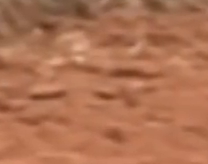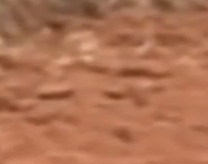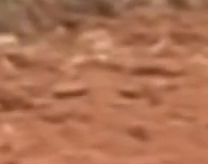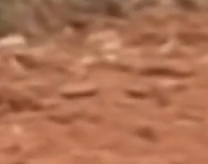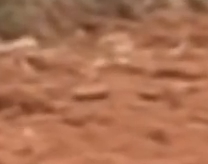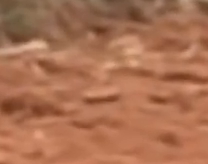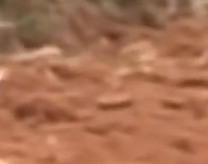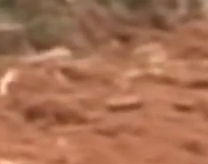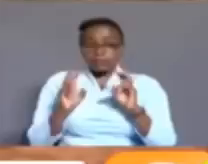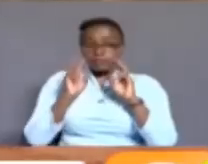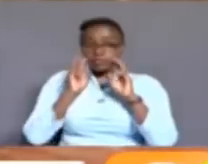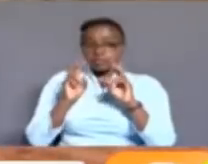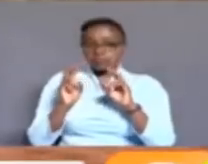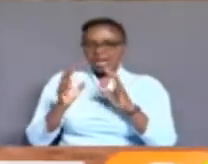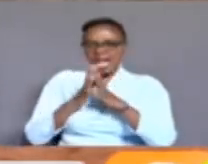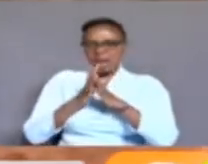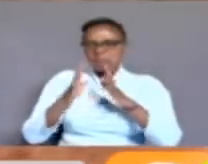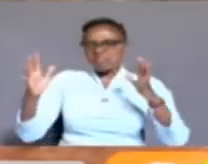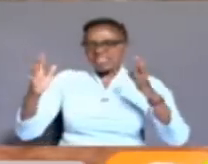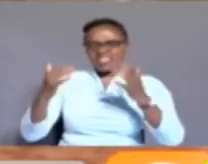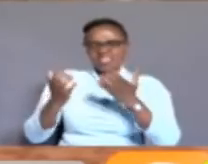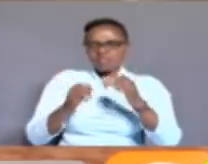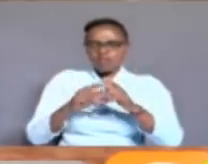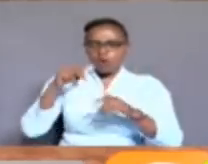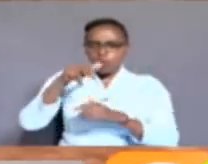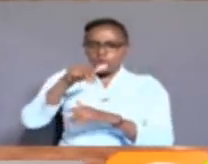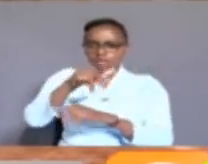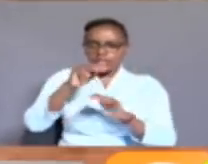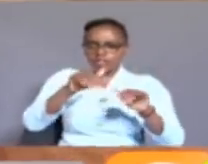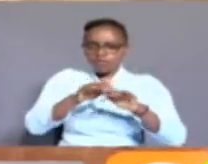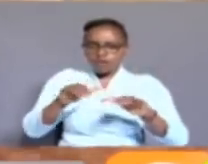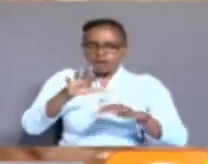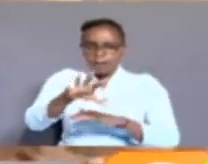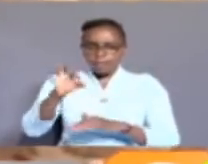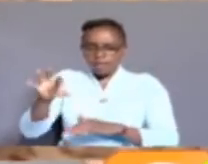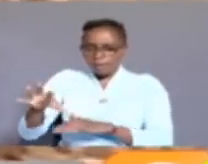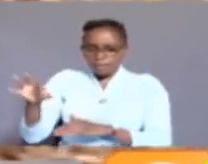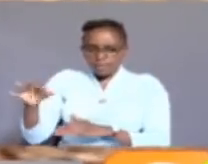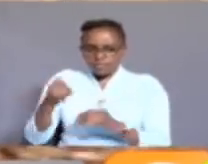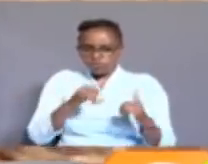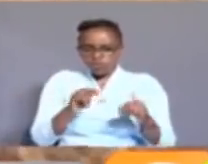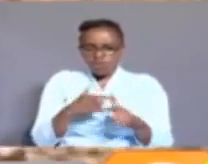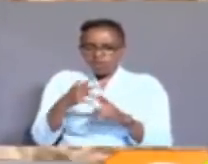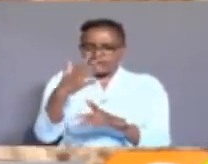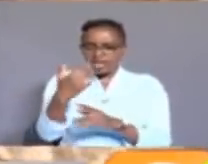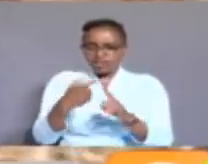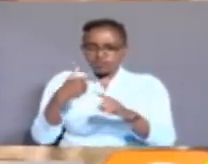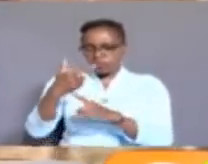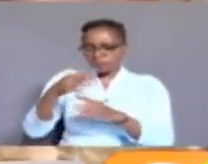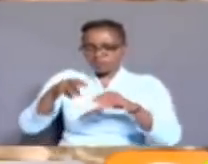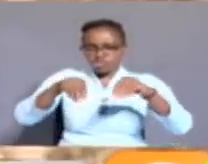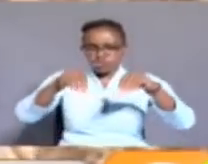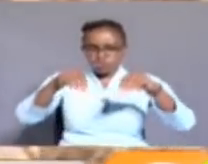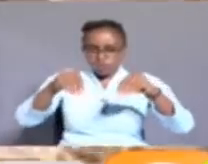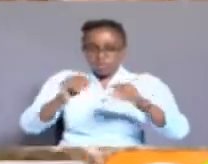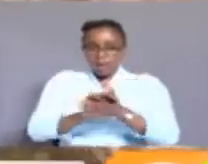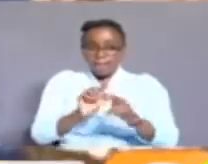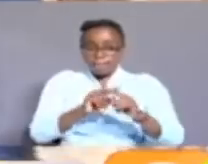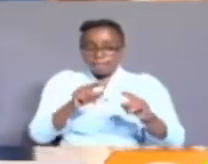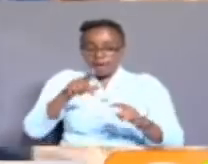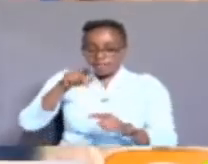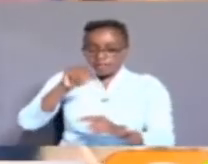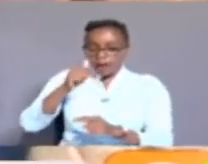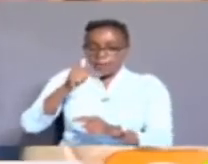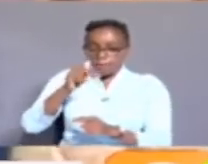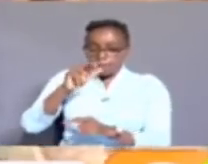It may not look like a big deal walking around this farm while picking dried twigs and leaves from the soil. But for Patrick